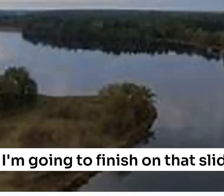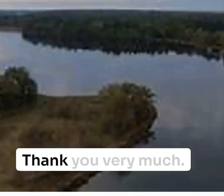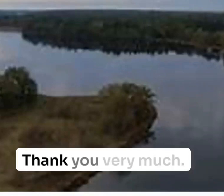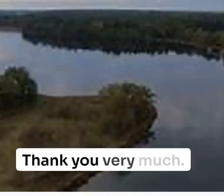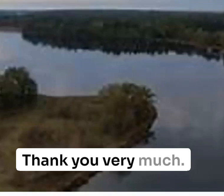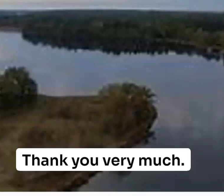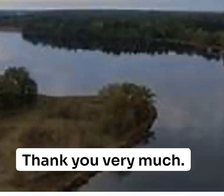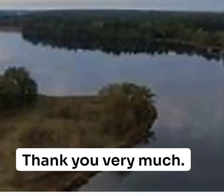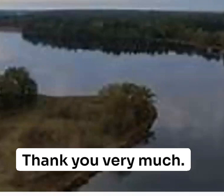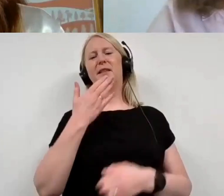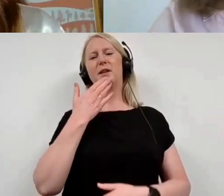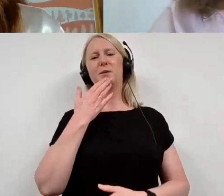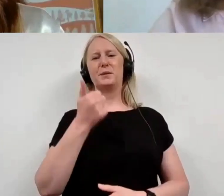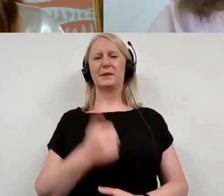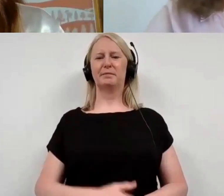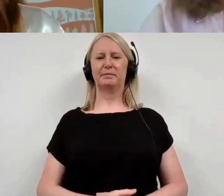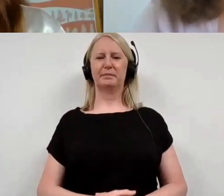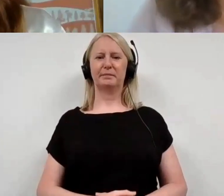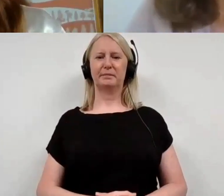that slide. Thank you very much.